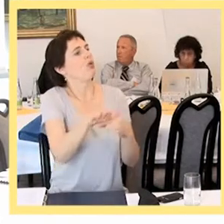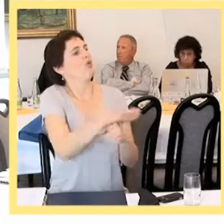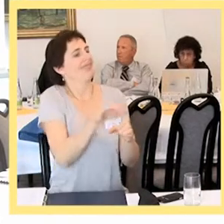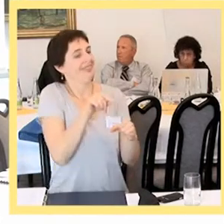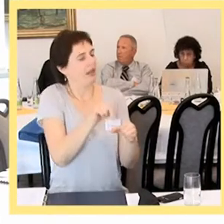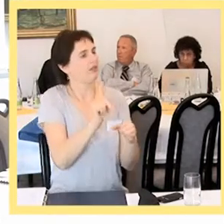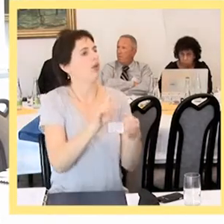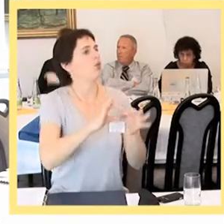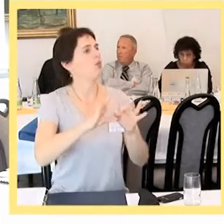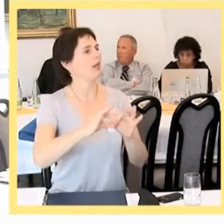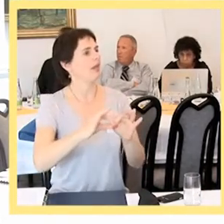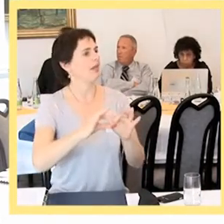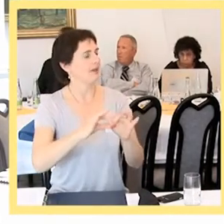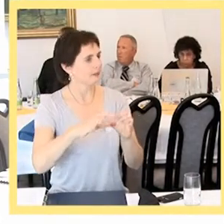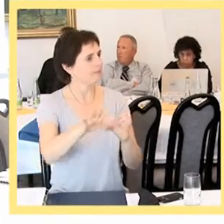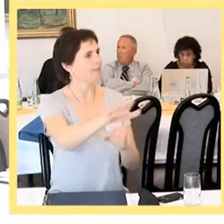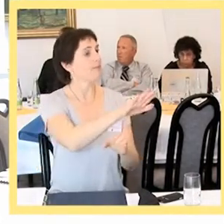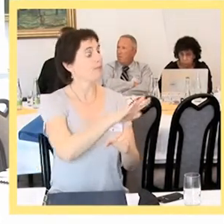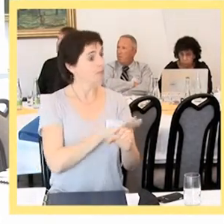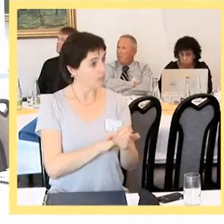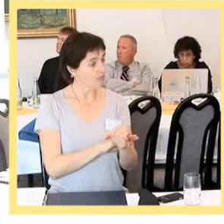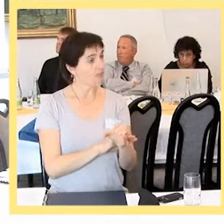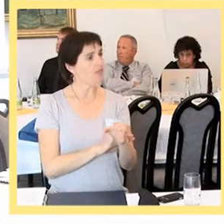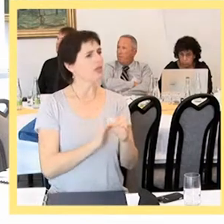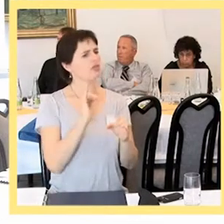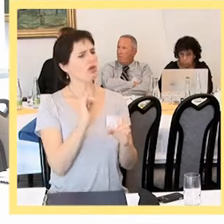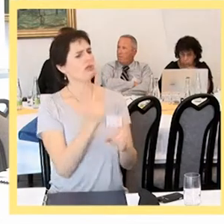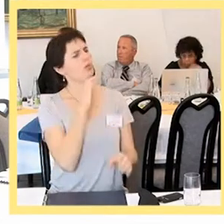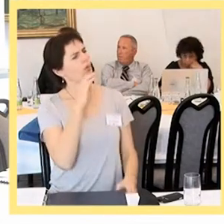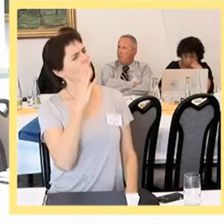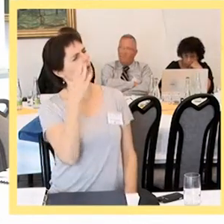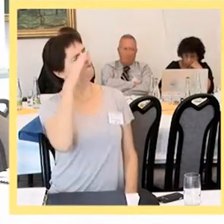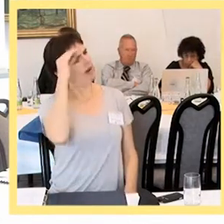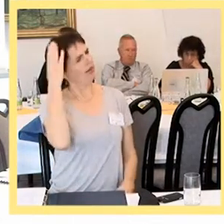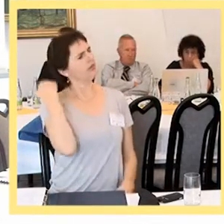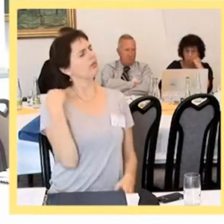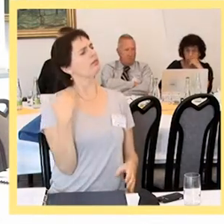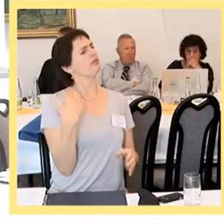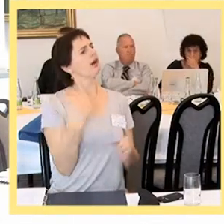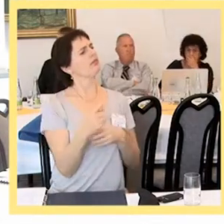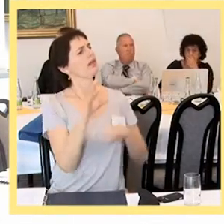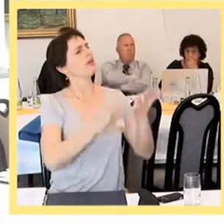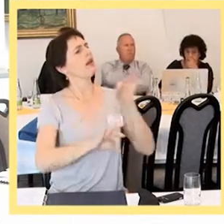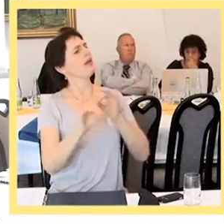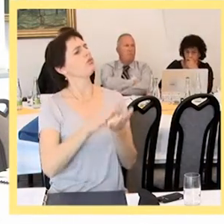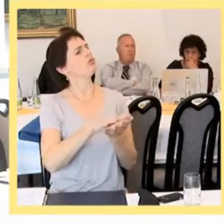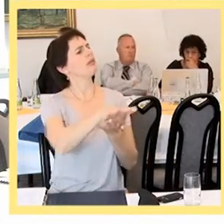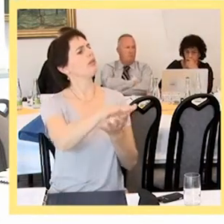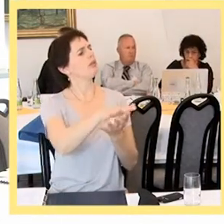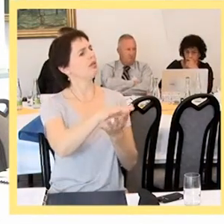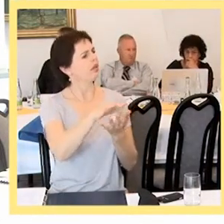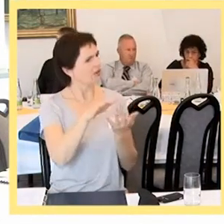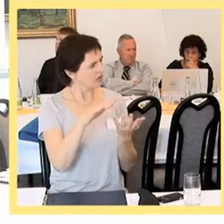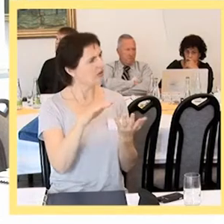The scenario that we used was an accidental chemical release of a chemical that would have required decontamination